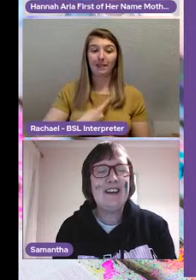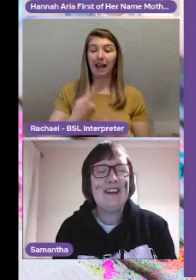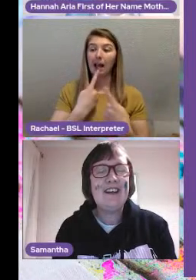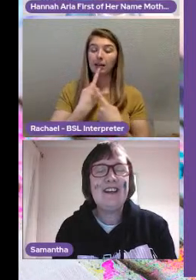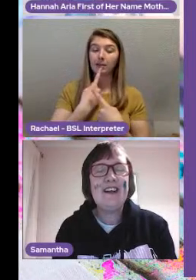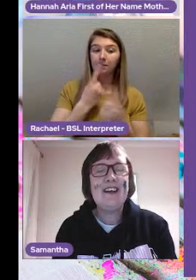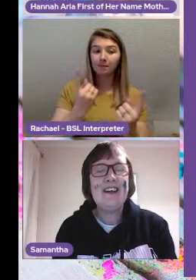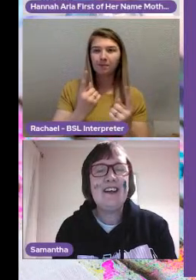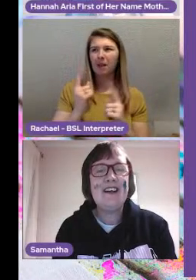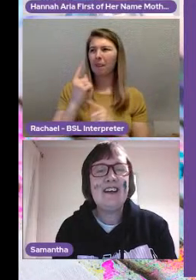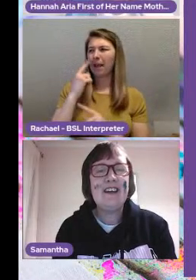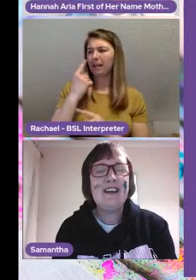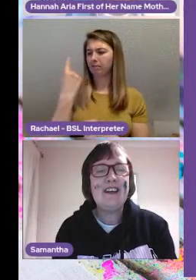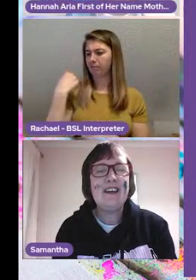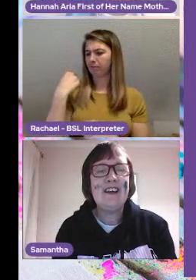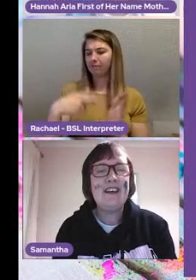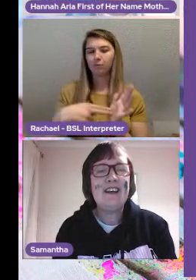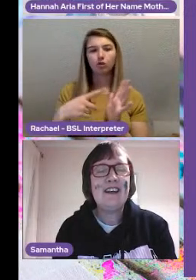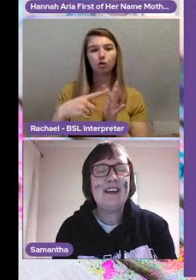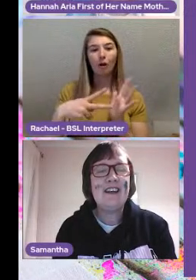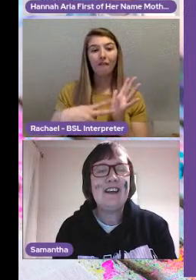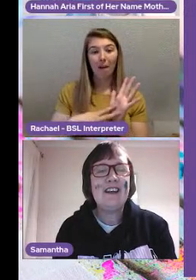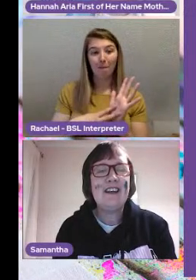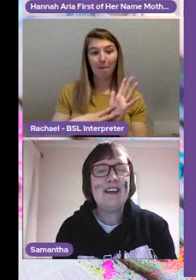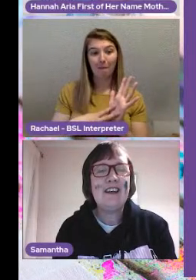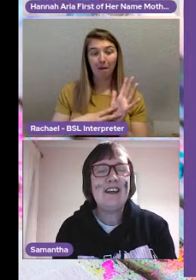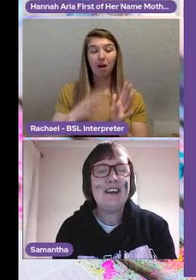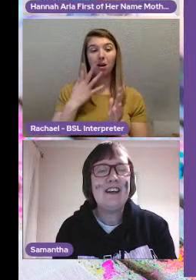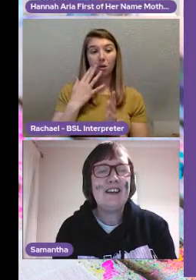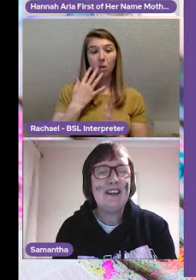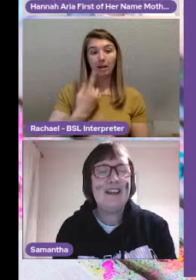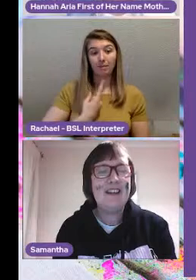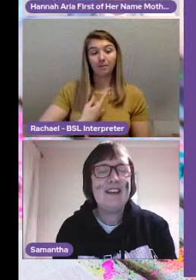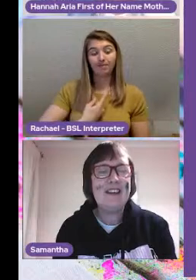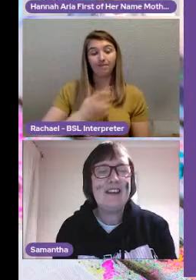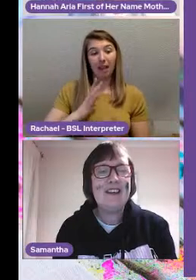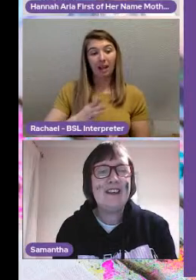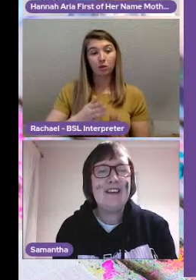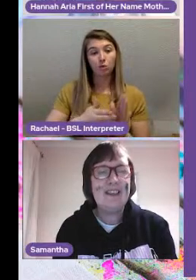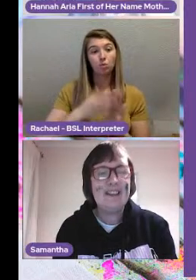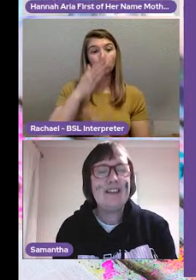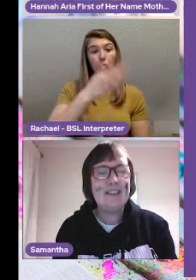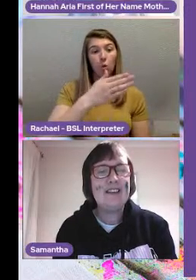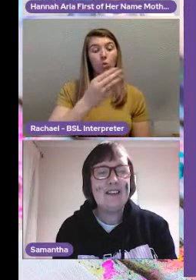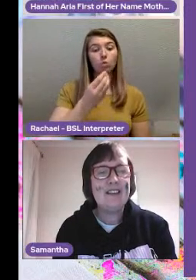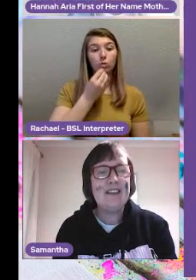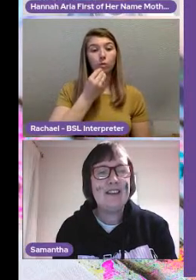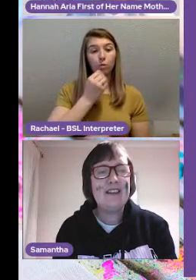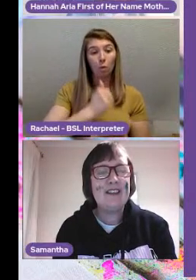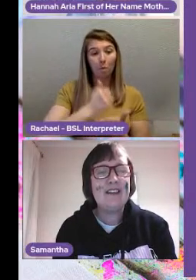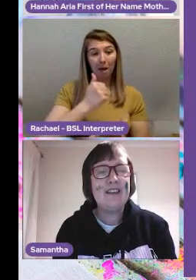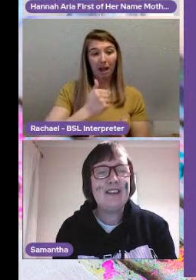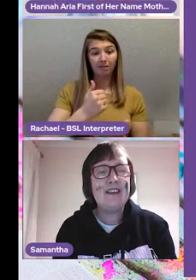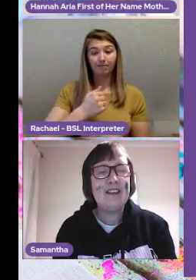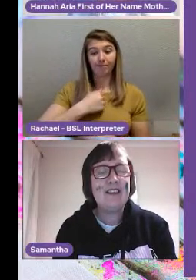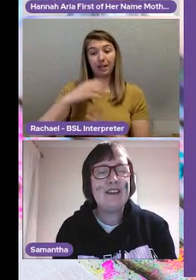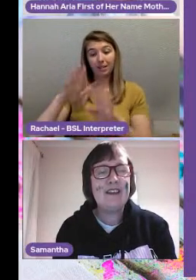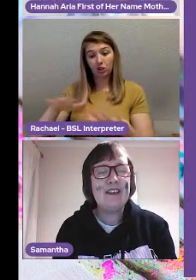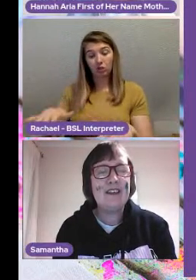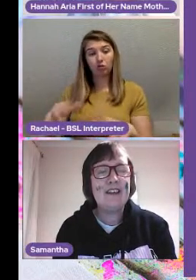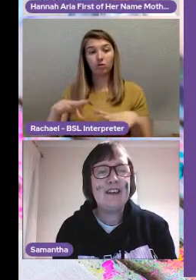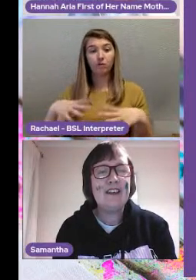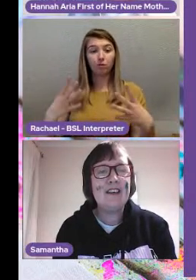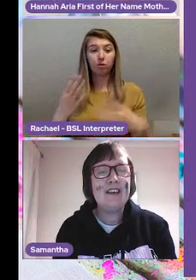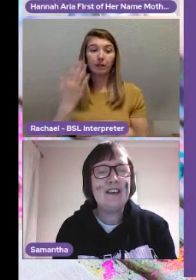it November time when I actually had to use a food bank myself, and my kids were actually on free school dinners, and I